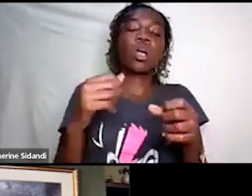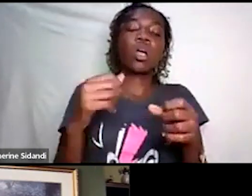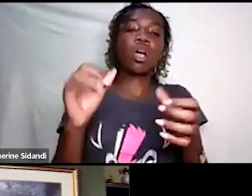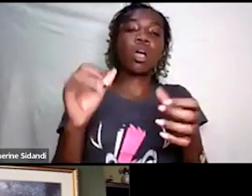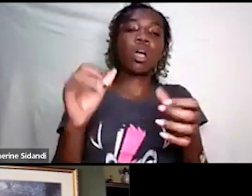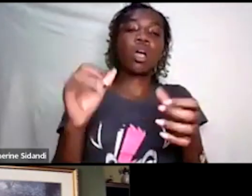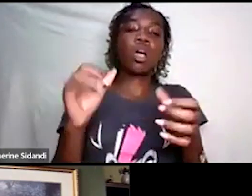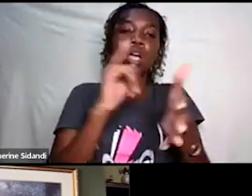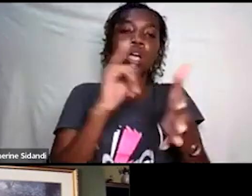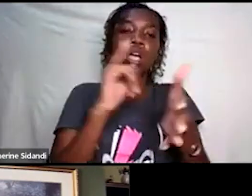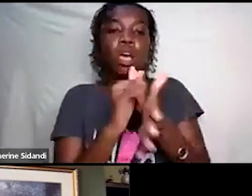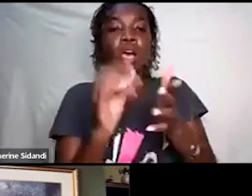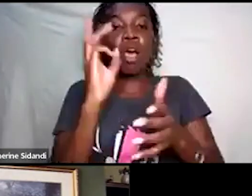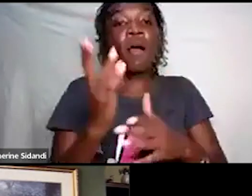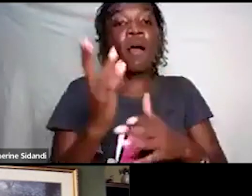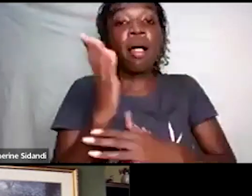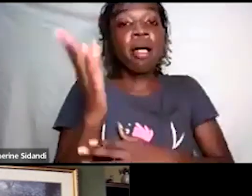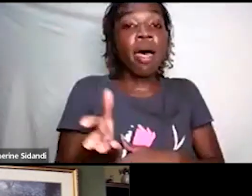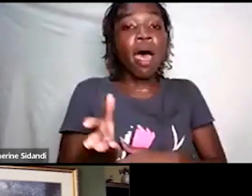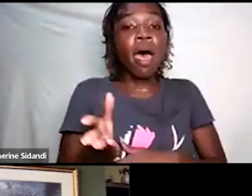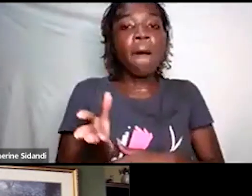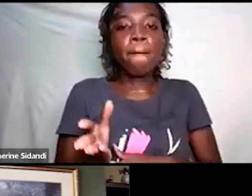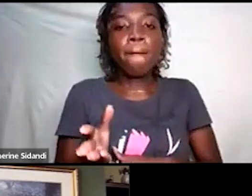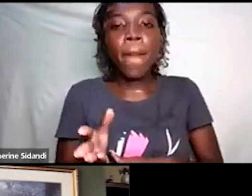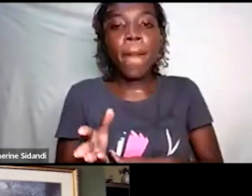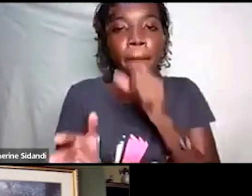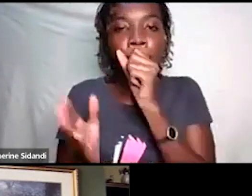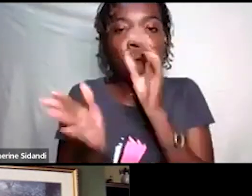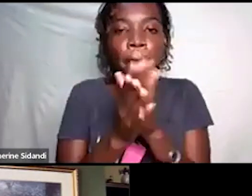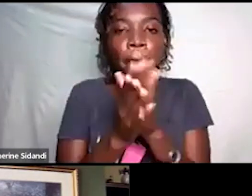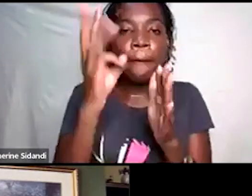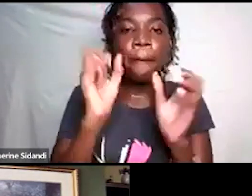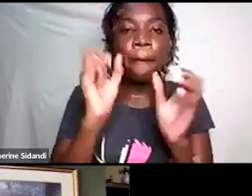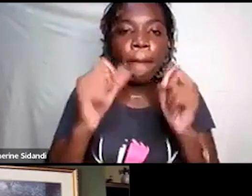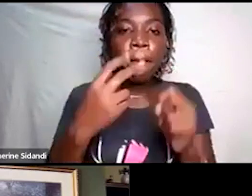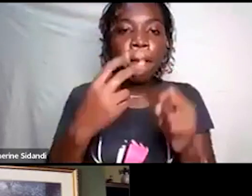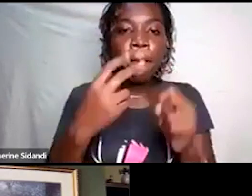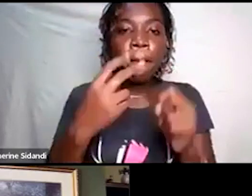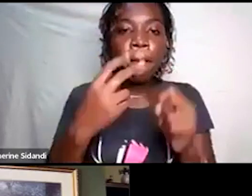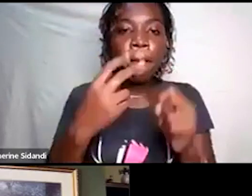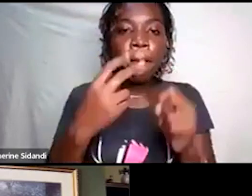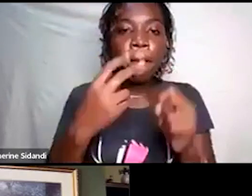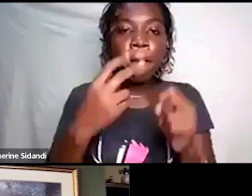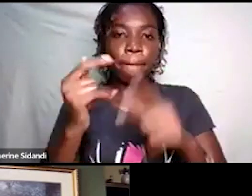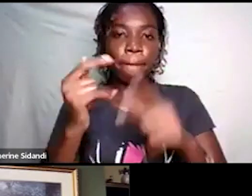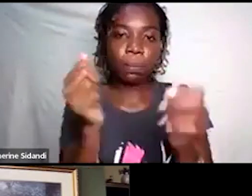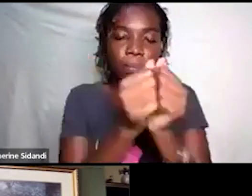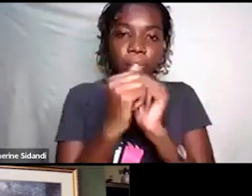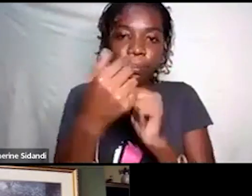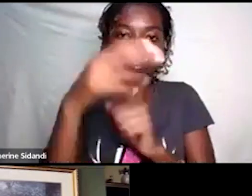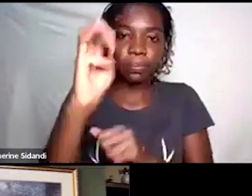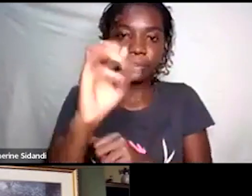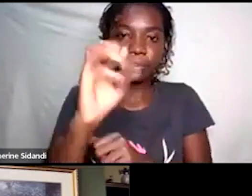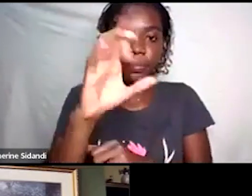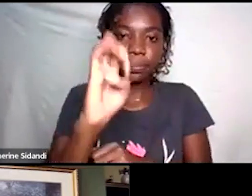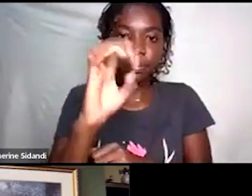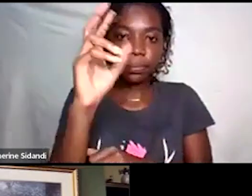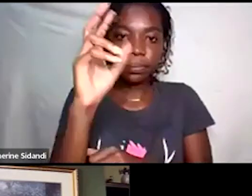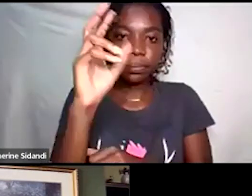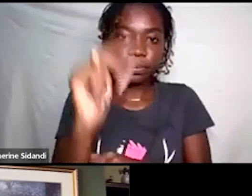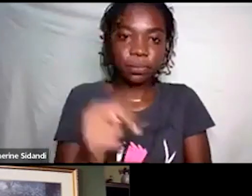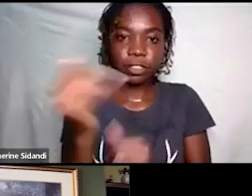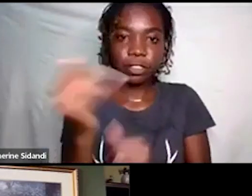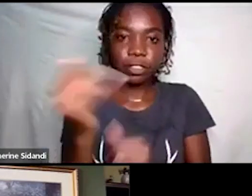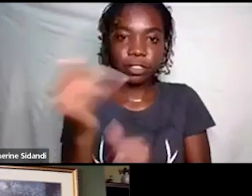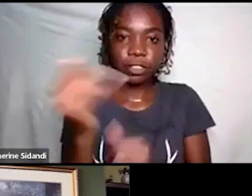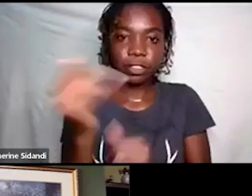and you will be able to review this conversation with Helen. And of course, invite Helen to speak to your people. For those who are